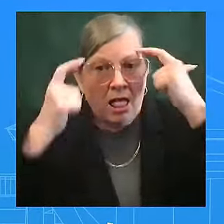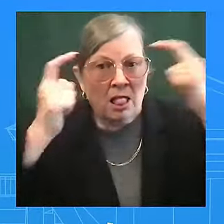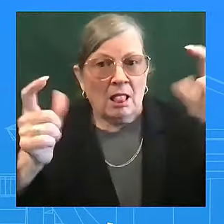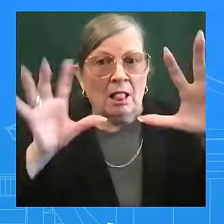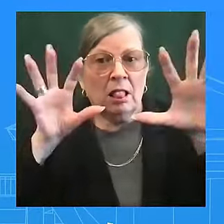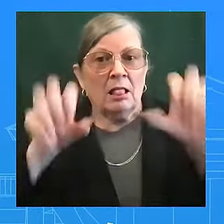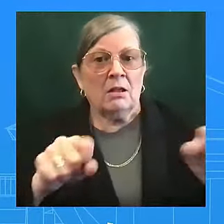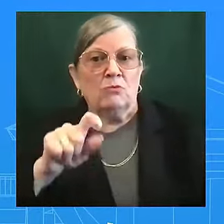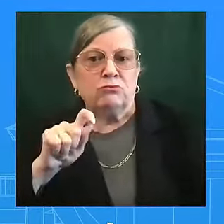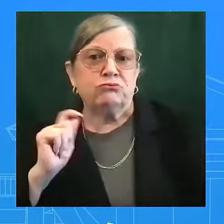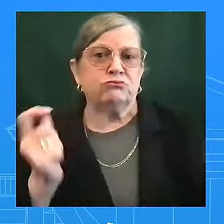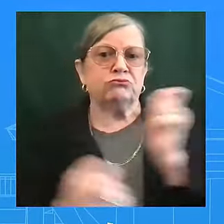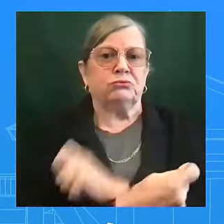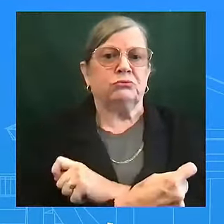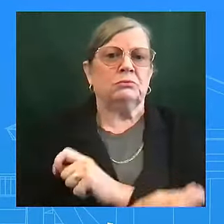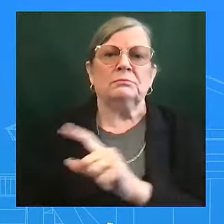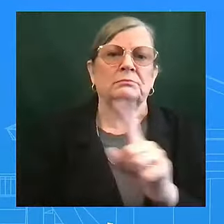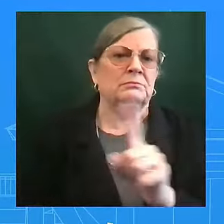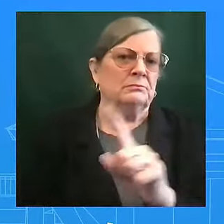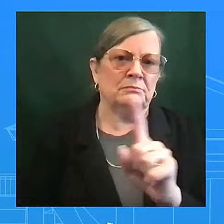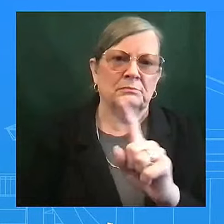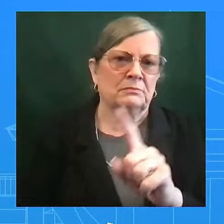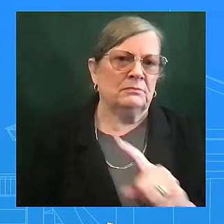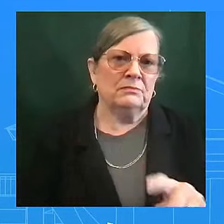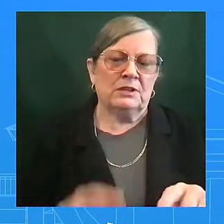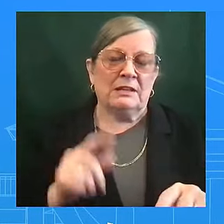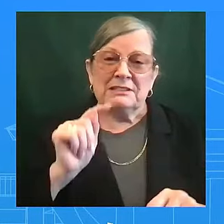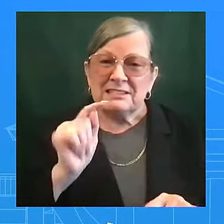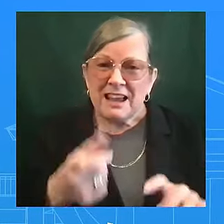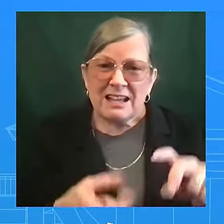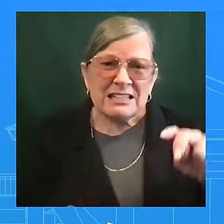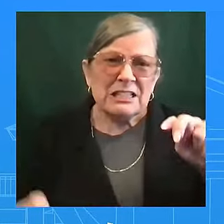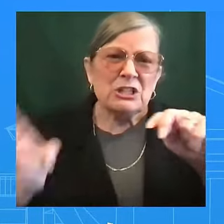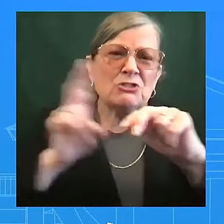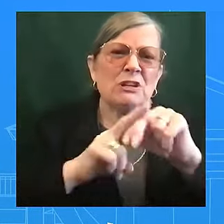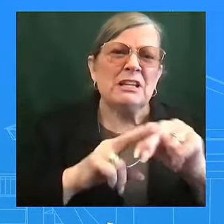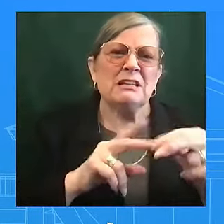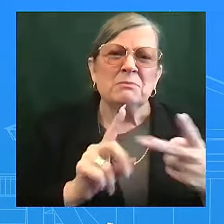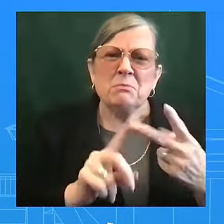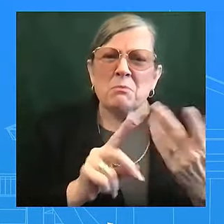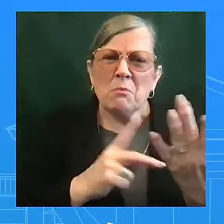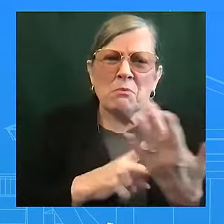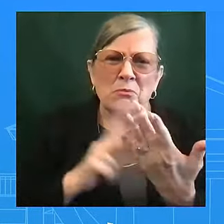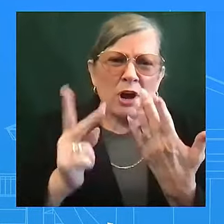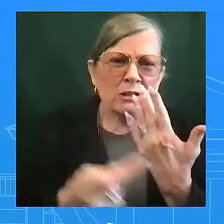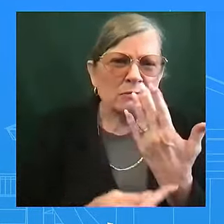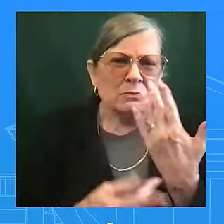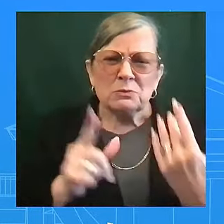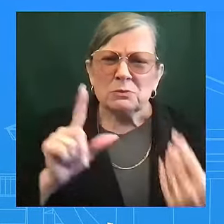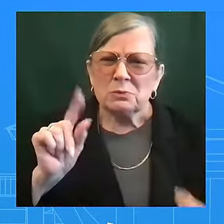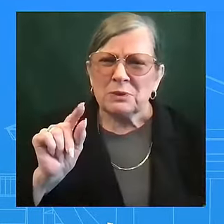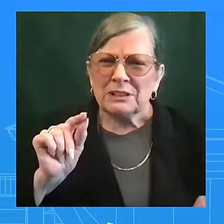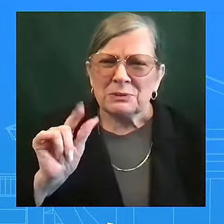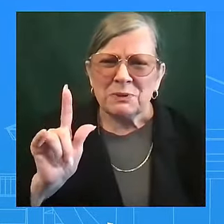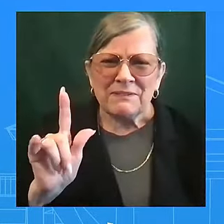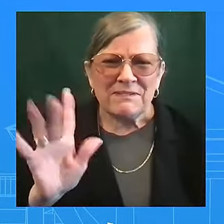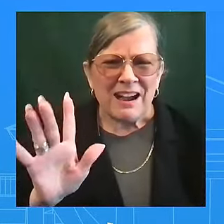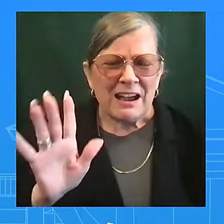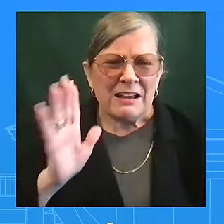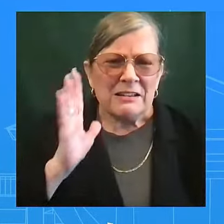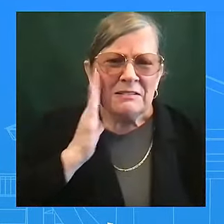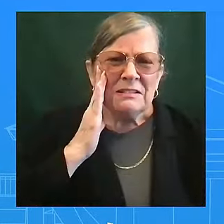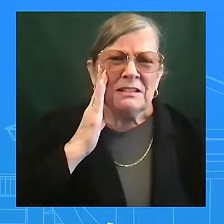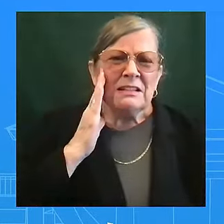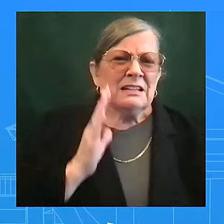You mentioned Project 2025. That's something Republicans support. Is a radical, radical idea, a radical policy